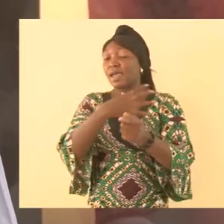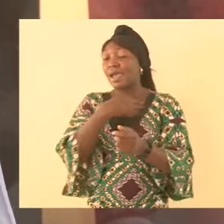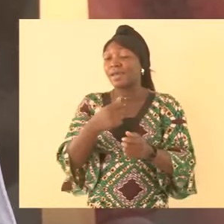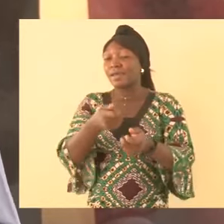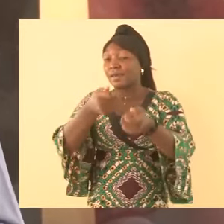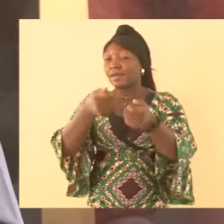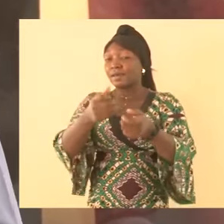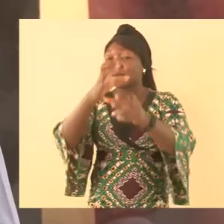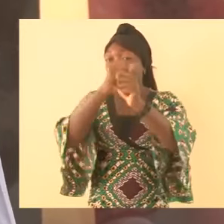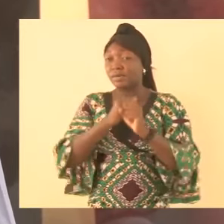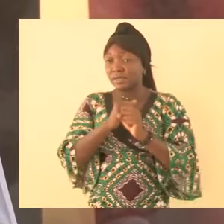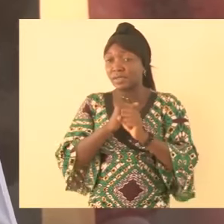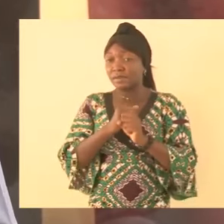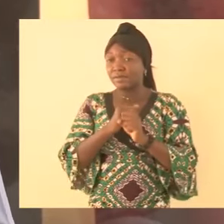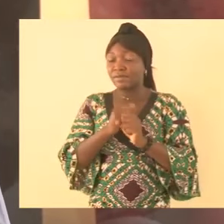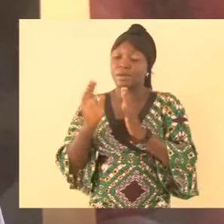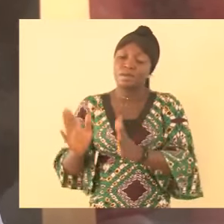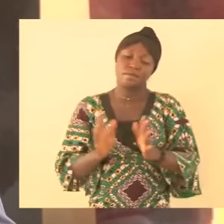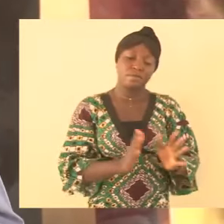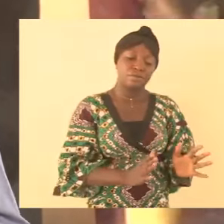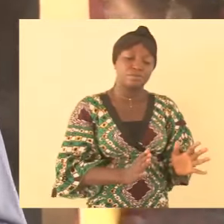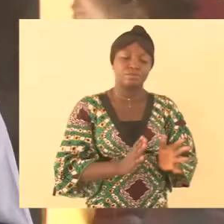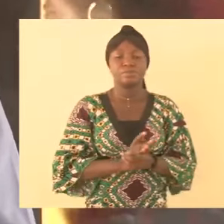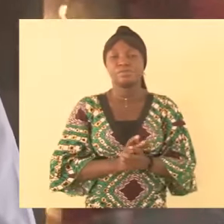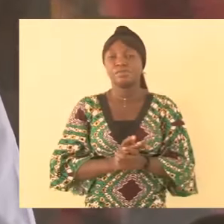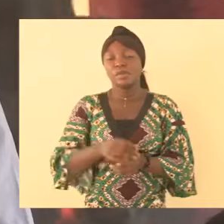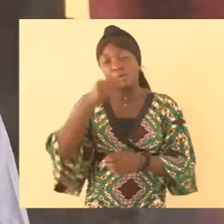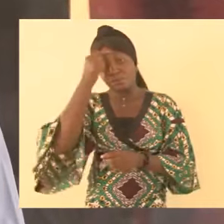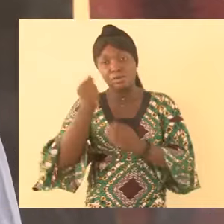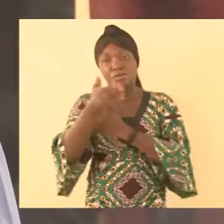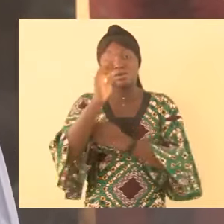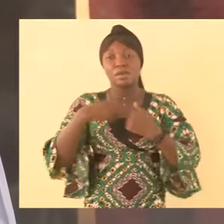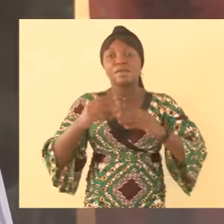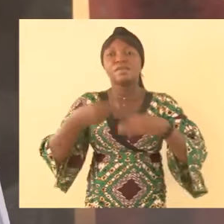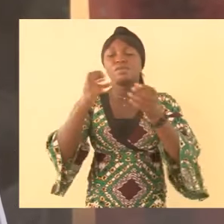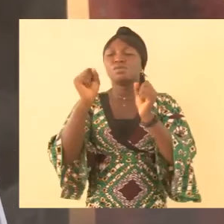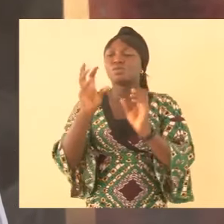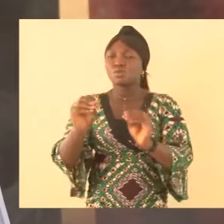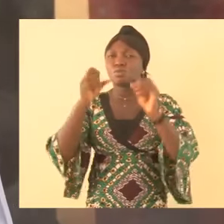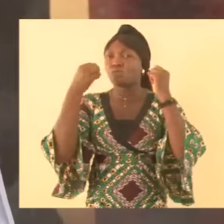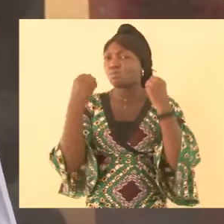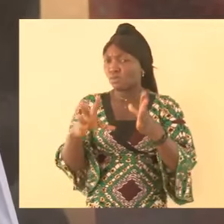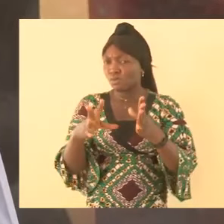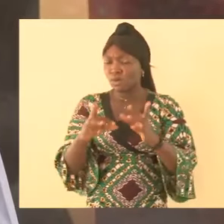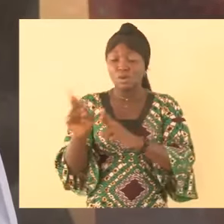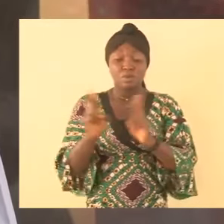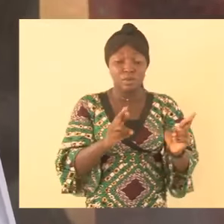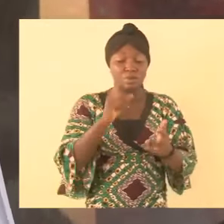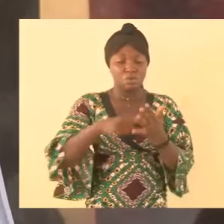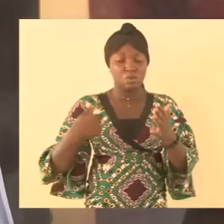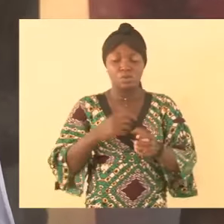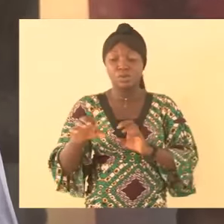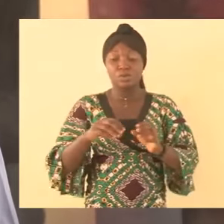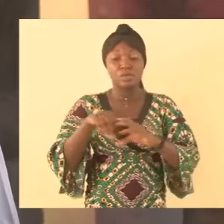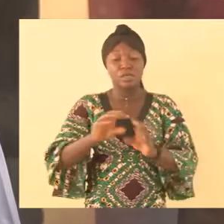receive arrangement. I give and I receive. Because God has given us so much already. And so what we do